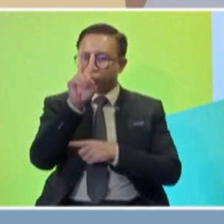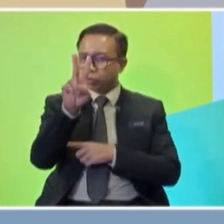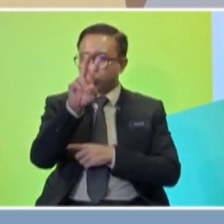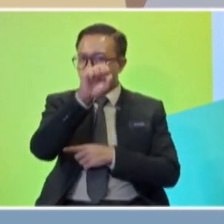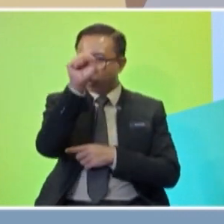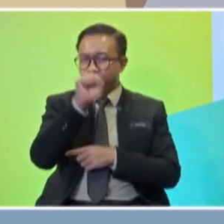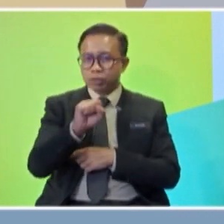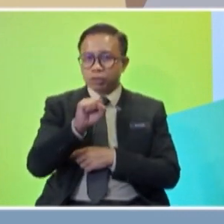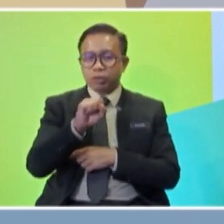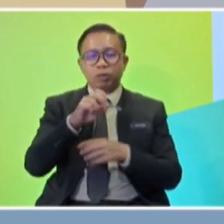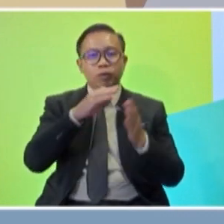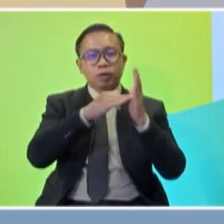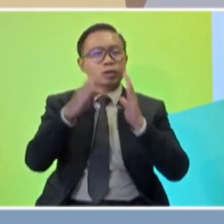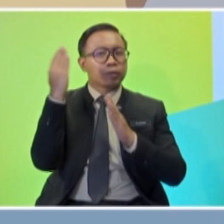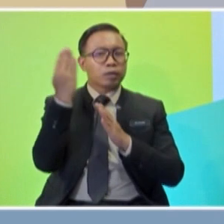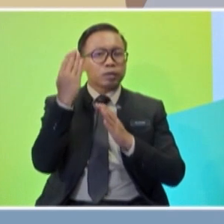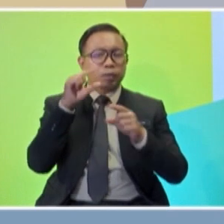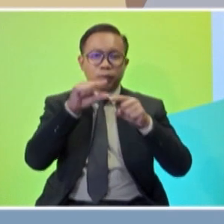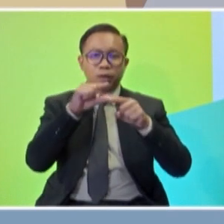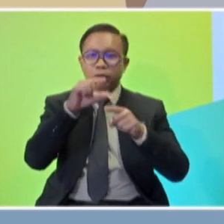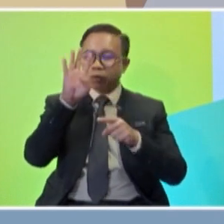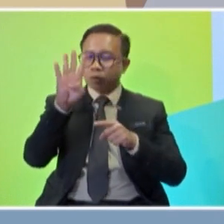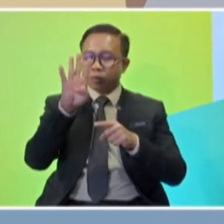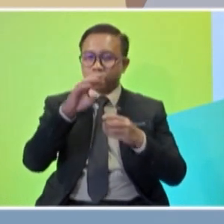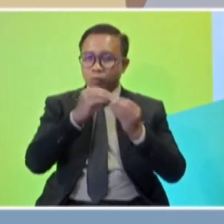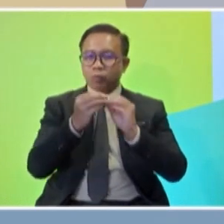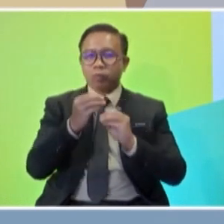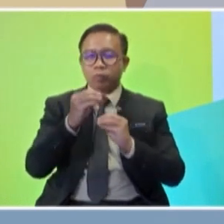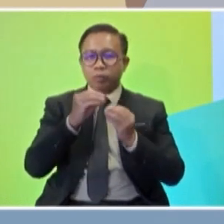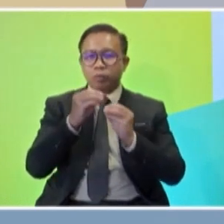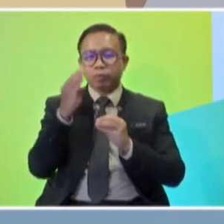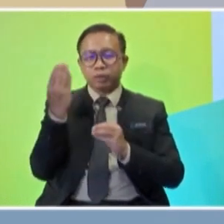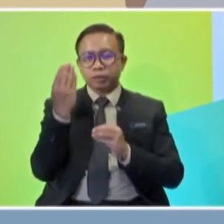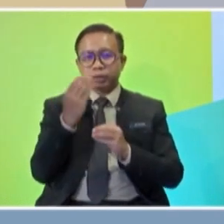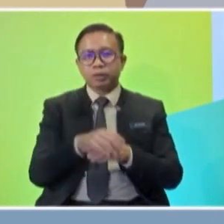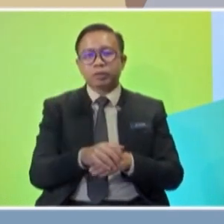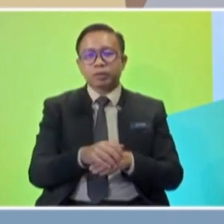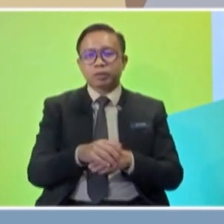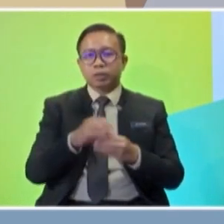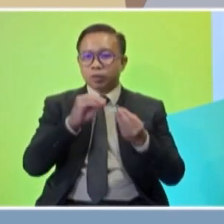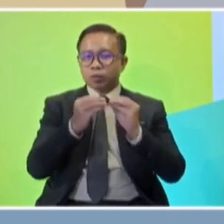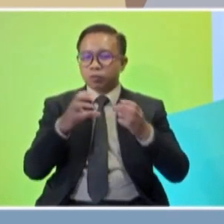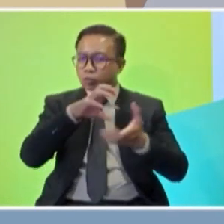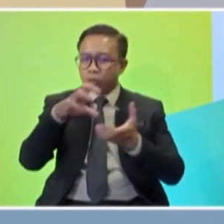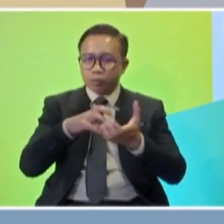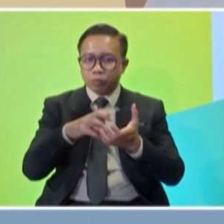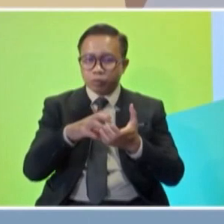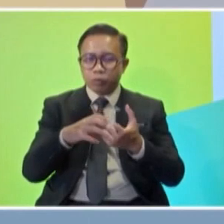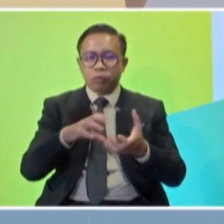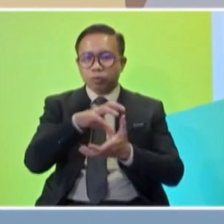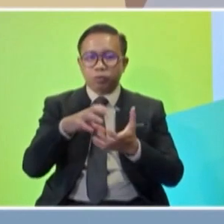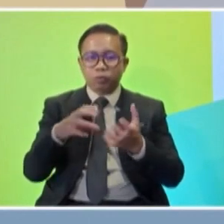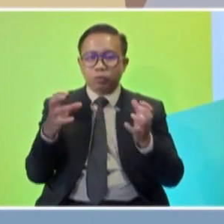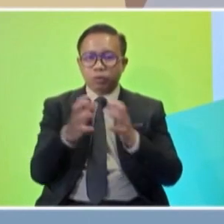questions, proper fraction divide with the whole number. And we have another two questions, mixed number divide with the whole number. So we have